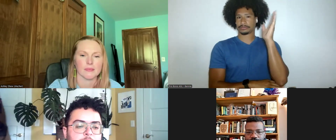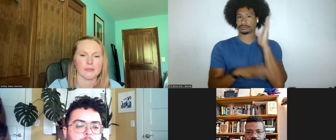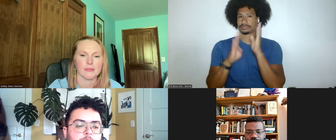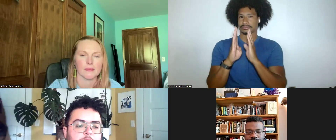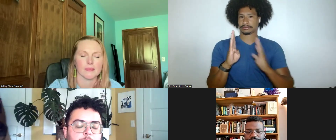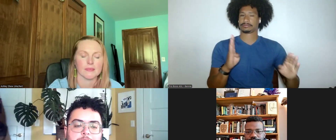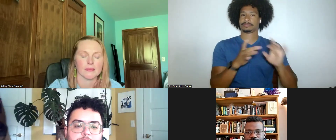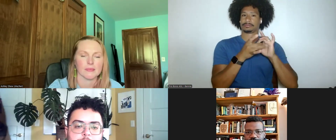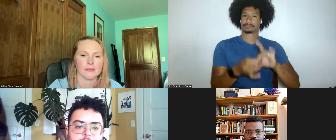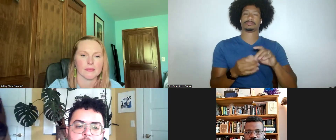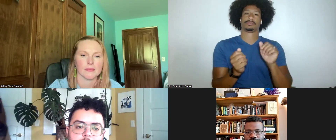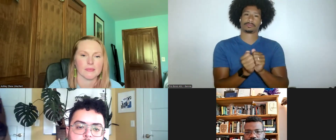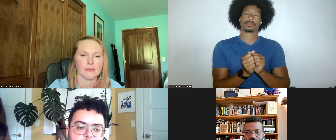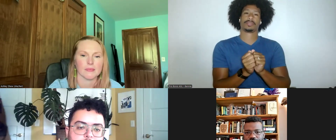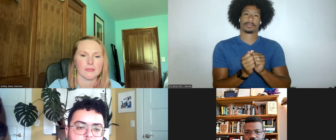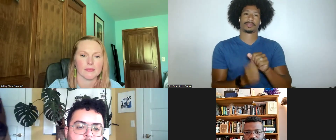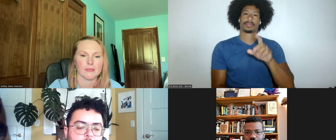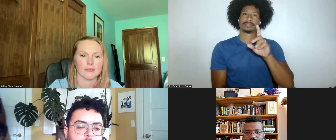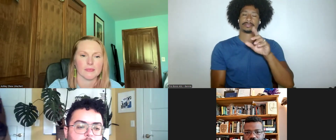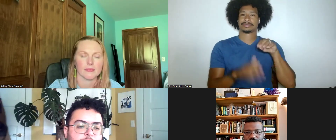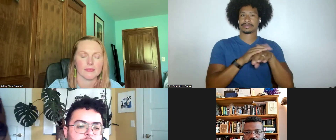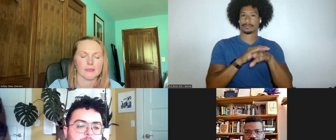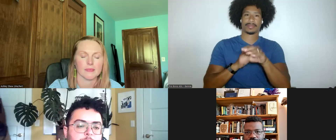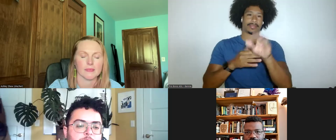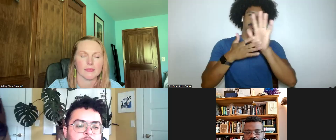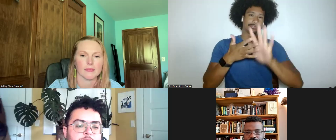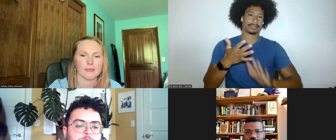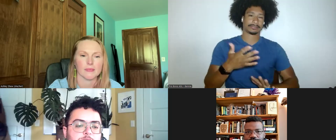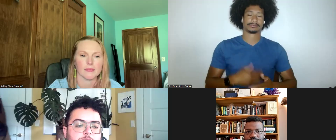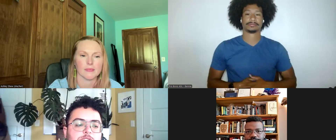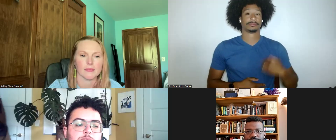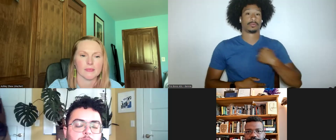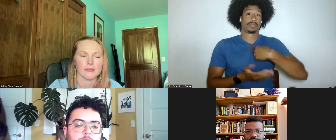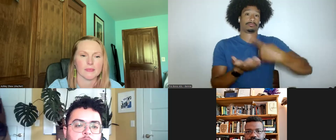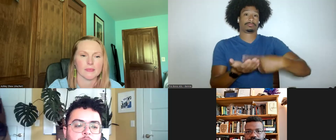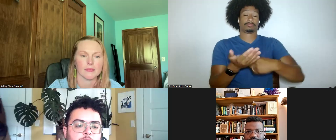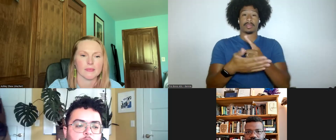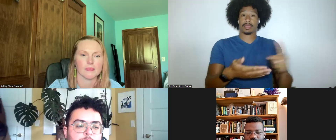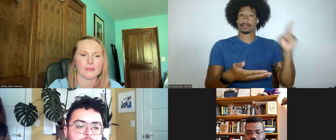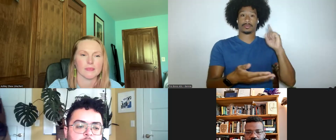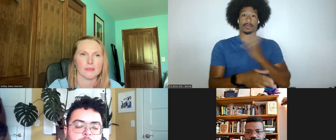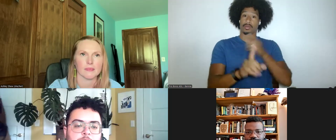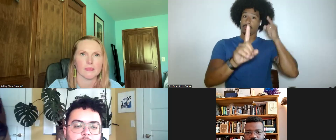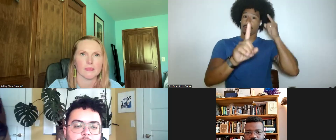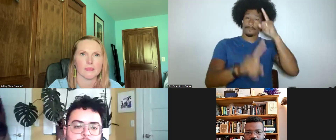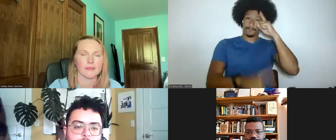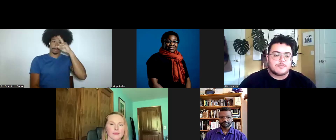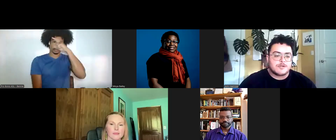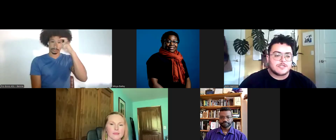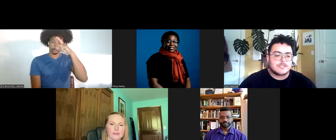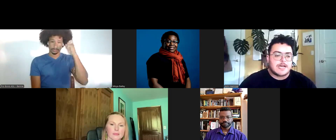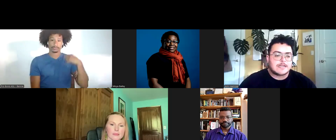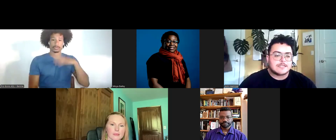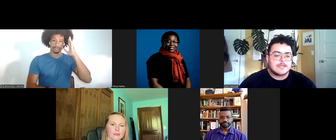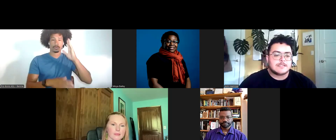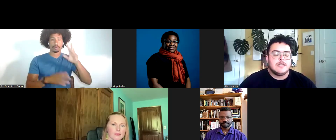Design. As we talked about last week, our goal for the summer is to explore emerging and critical